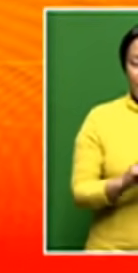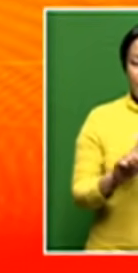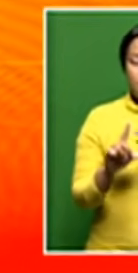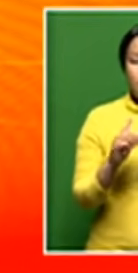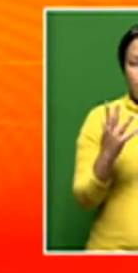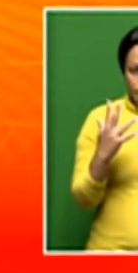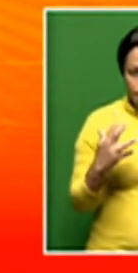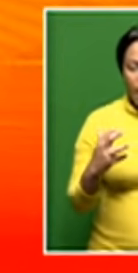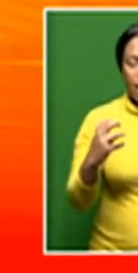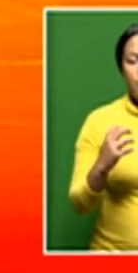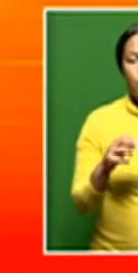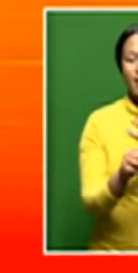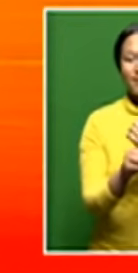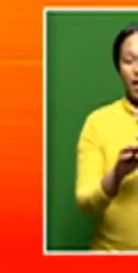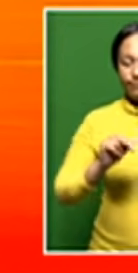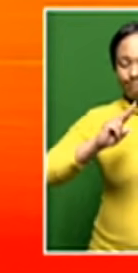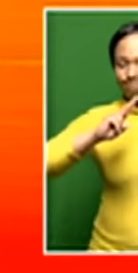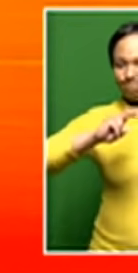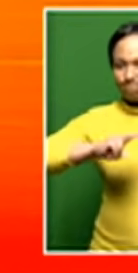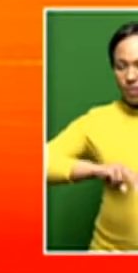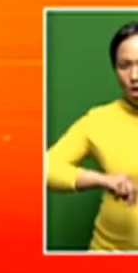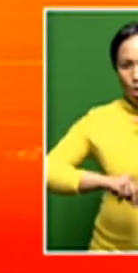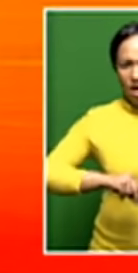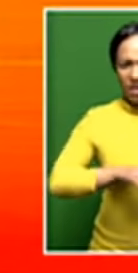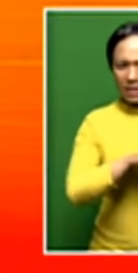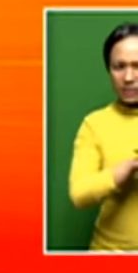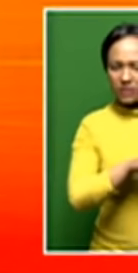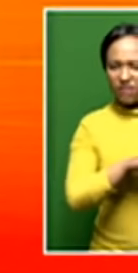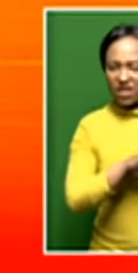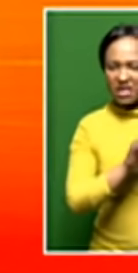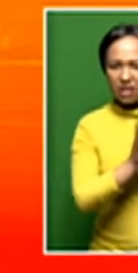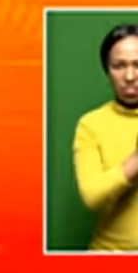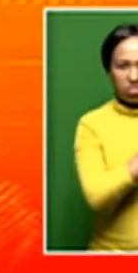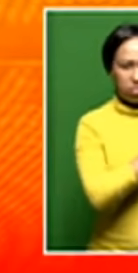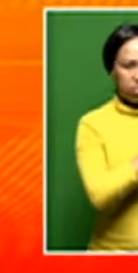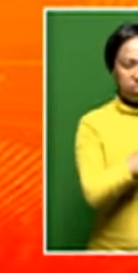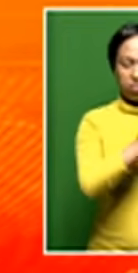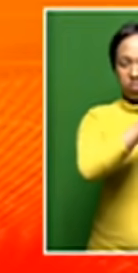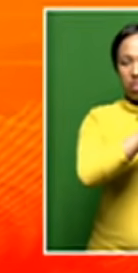will hold a probe into allegations of an insurrection that is said to have precipitated the